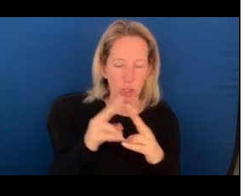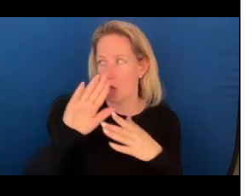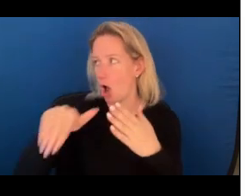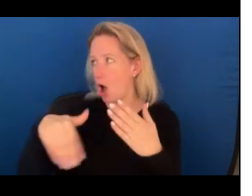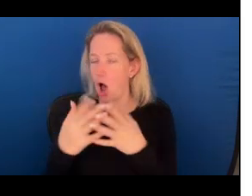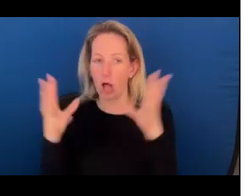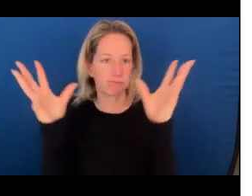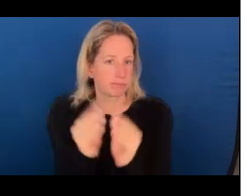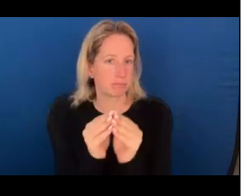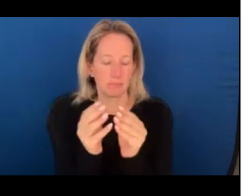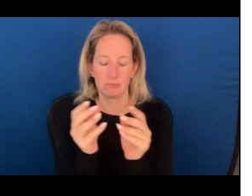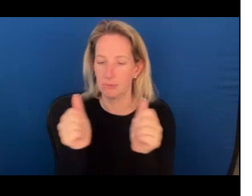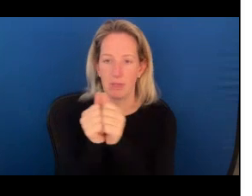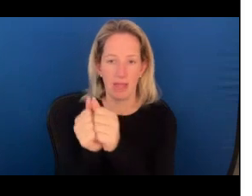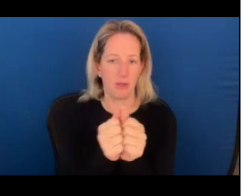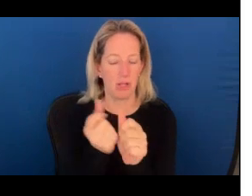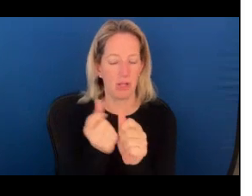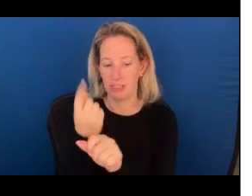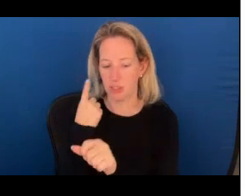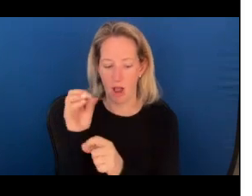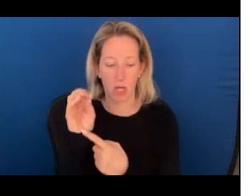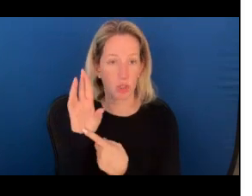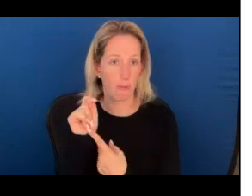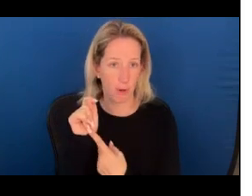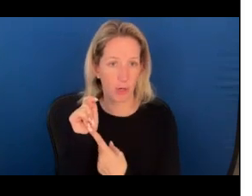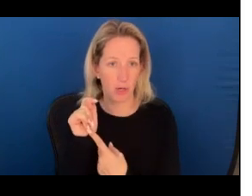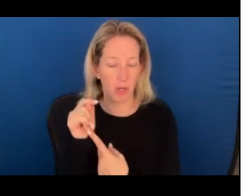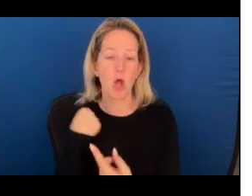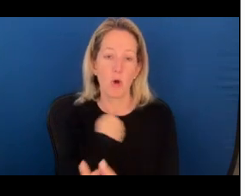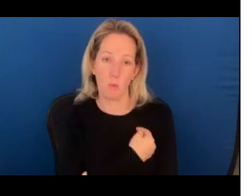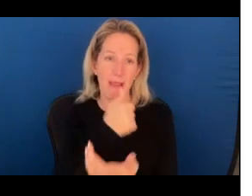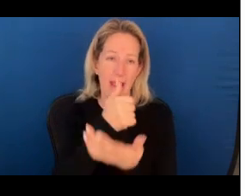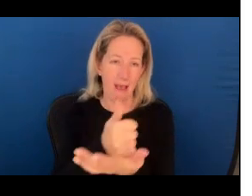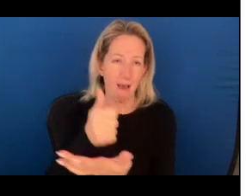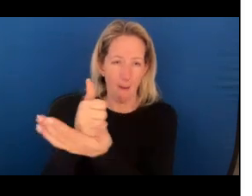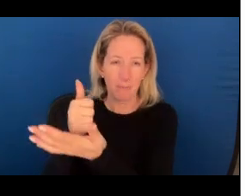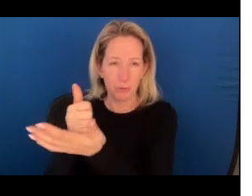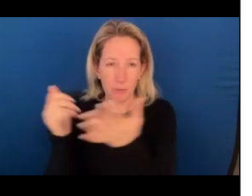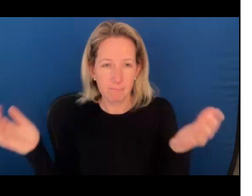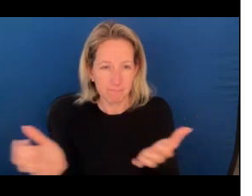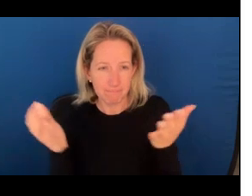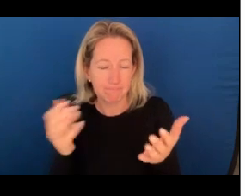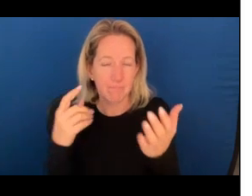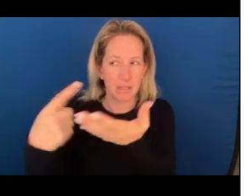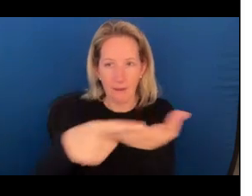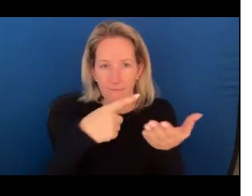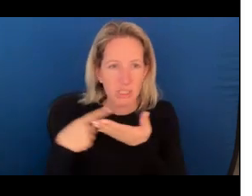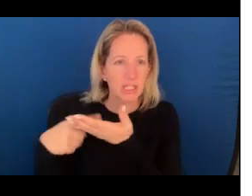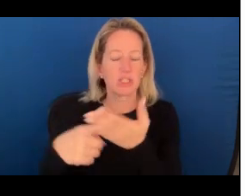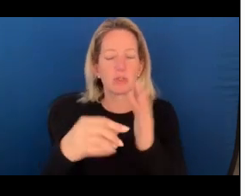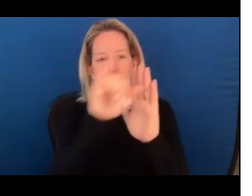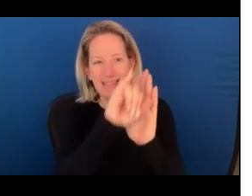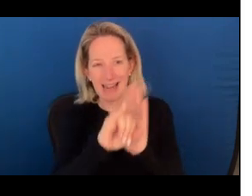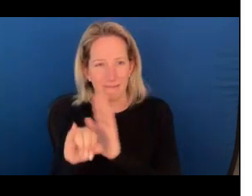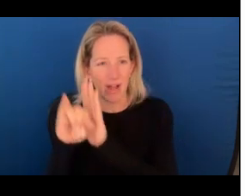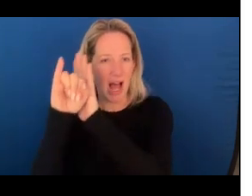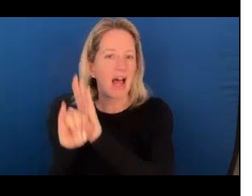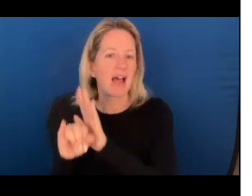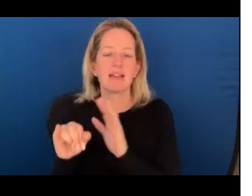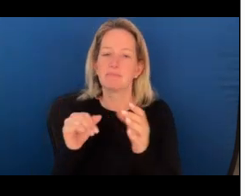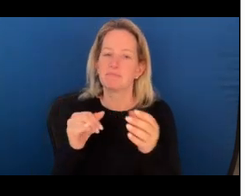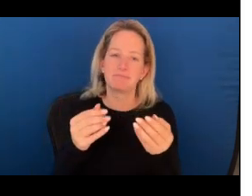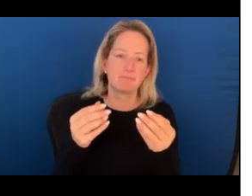in October of last year, where we helped sort of facilitate conversations for identifying candidate materials for replacement,